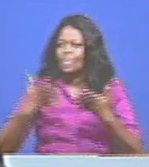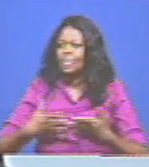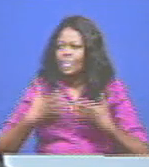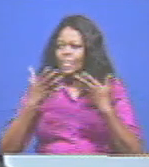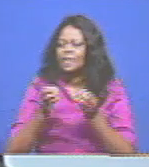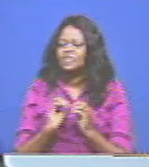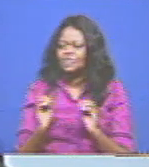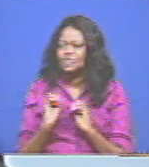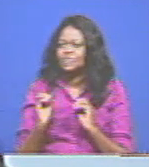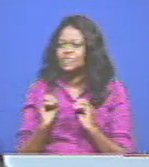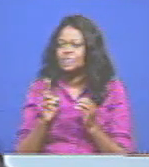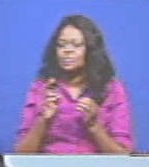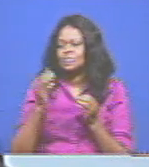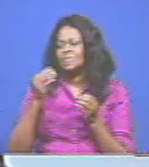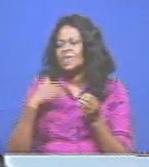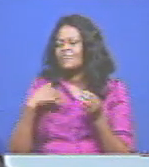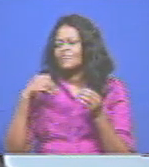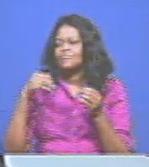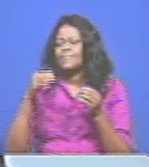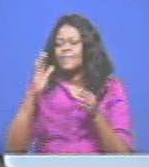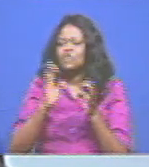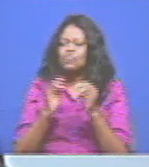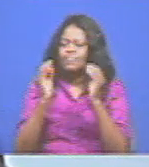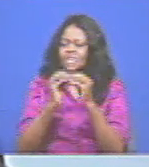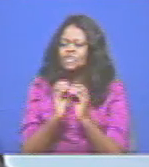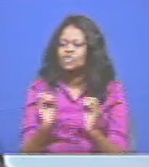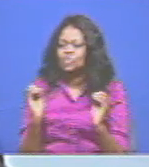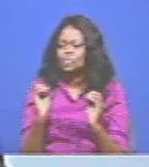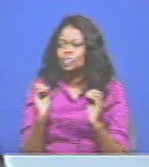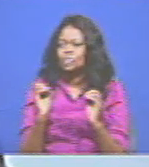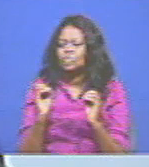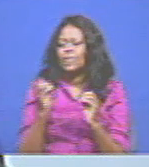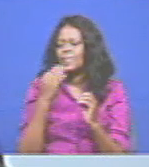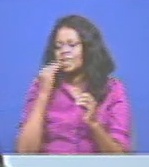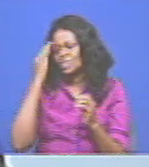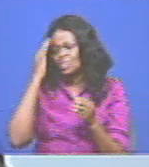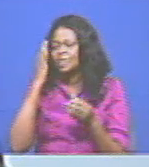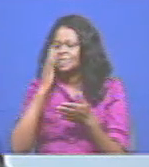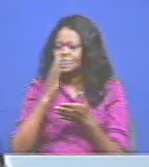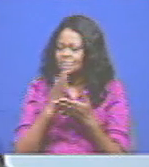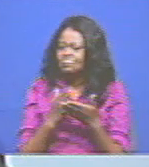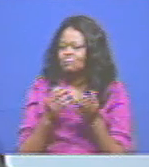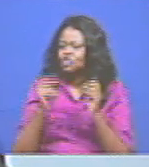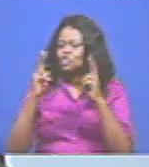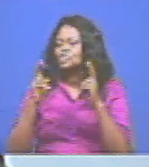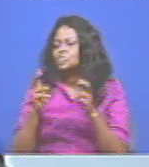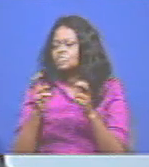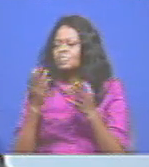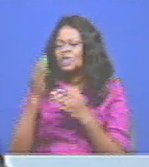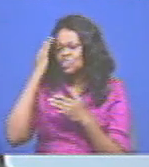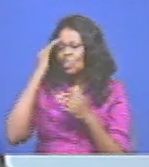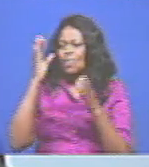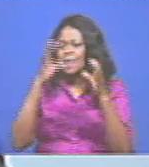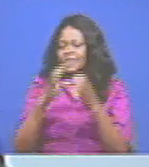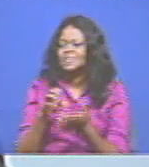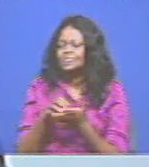meetings. Uh-huh. So that the people know that on certain issues, the party position is like this. Then it becomes very